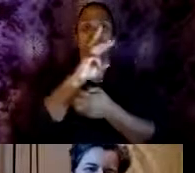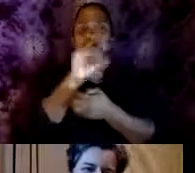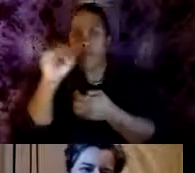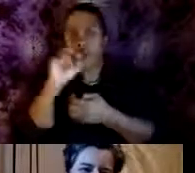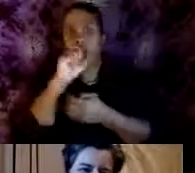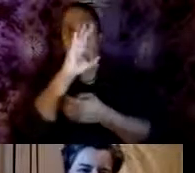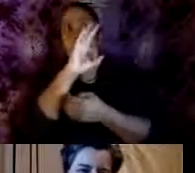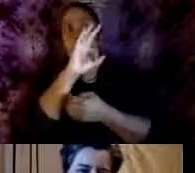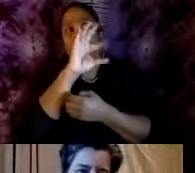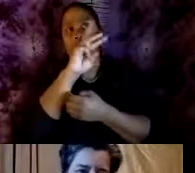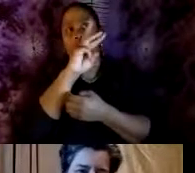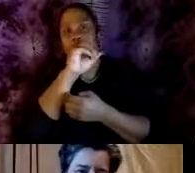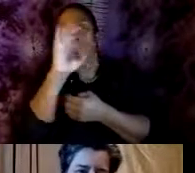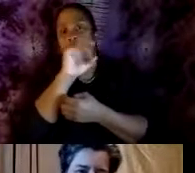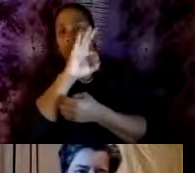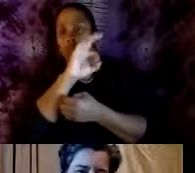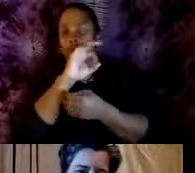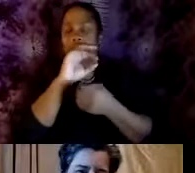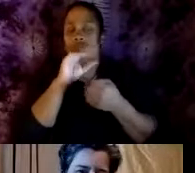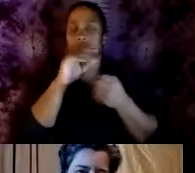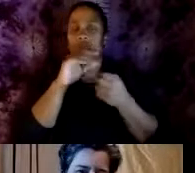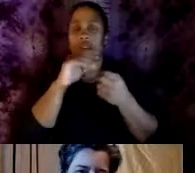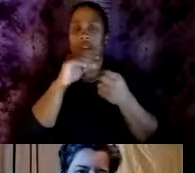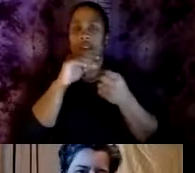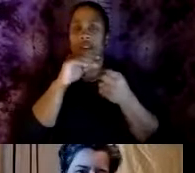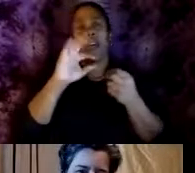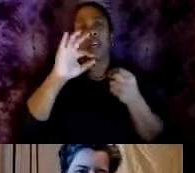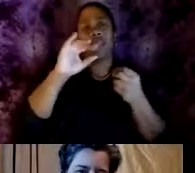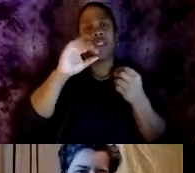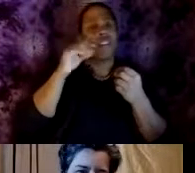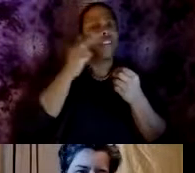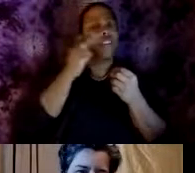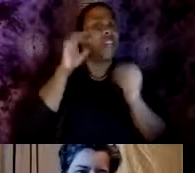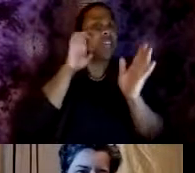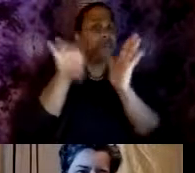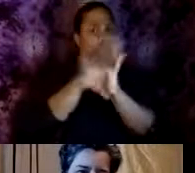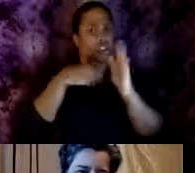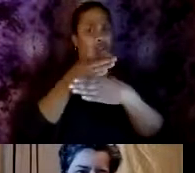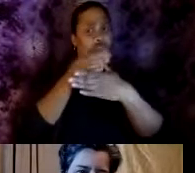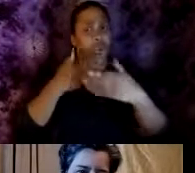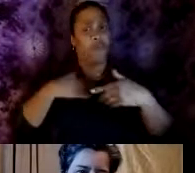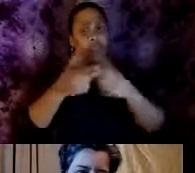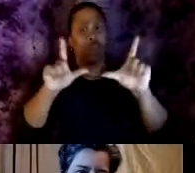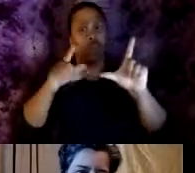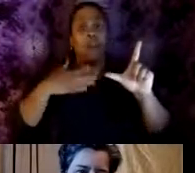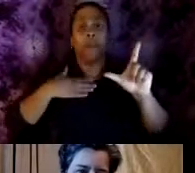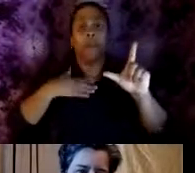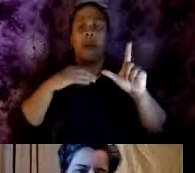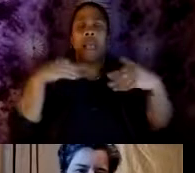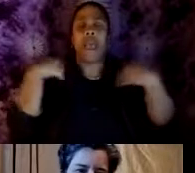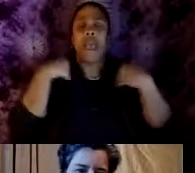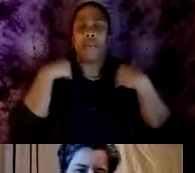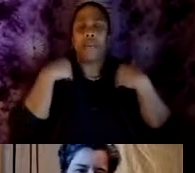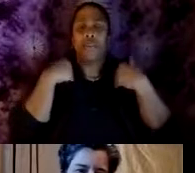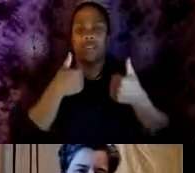Sorry, not sure who's. Yeah. On my screen, on the picture on the screen is my stuffed animals, Baron Woof Woof. Okay, yes,